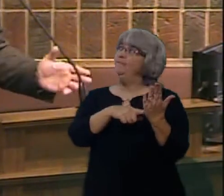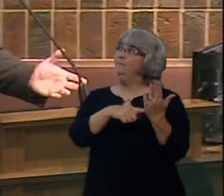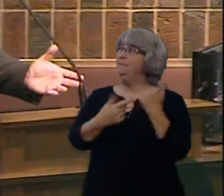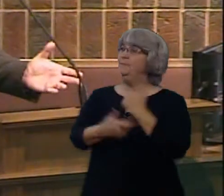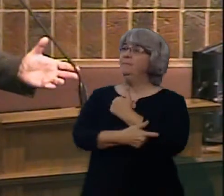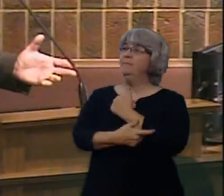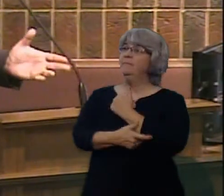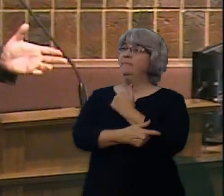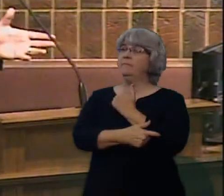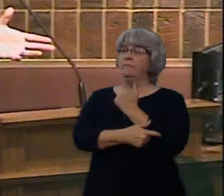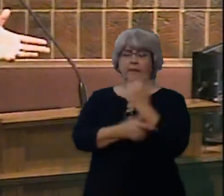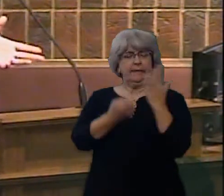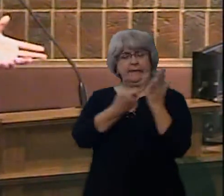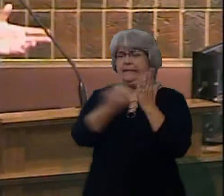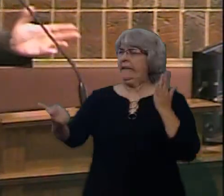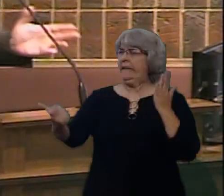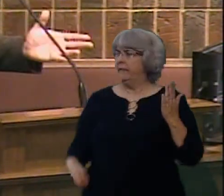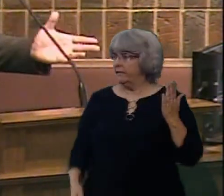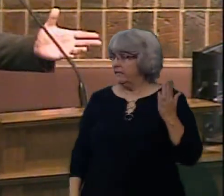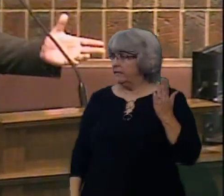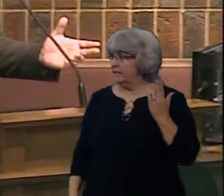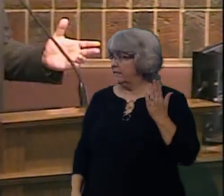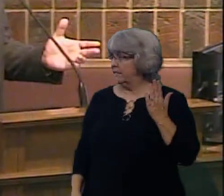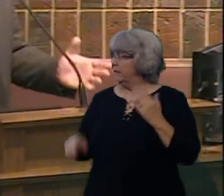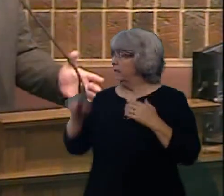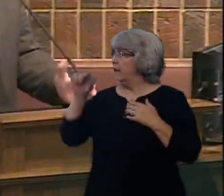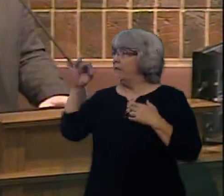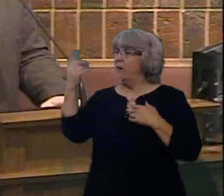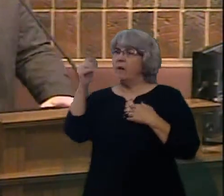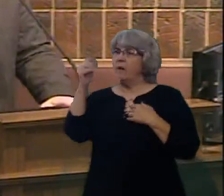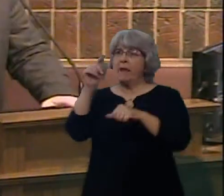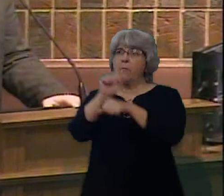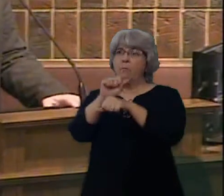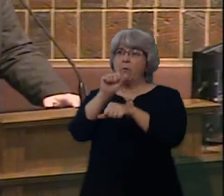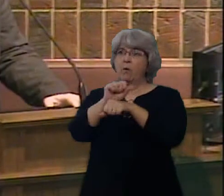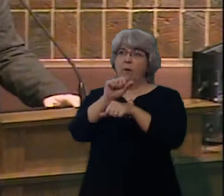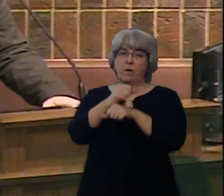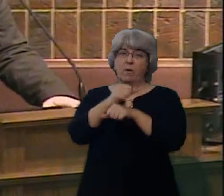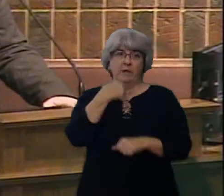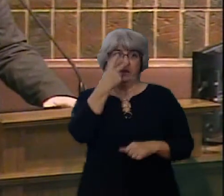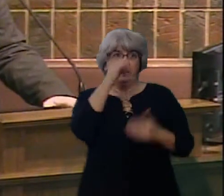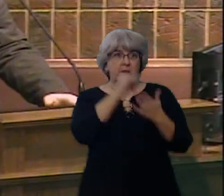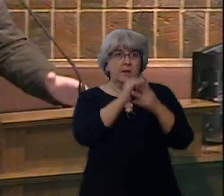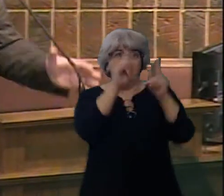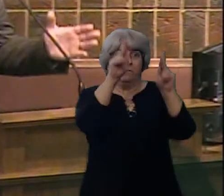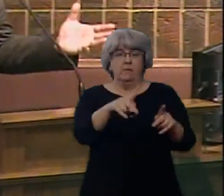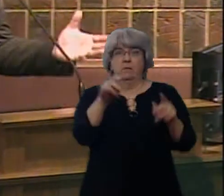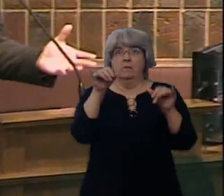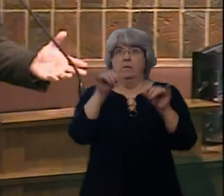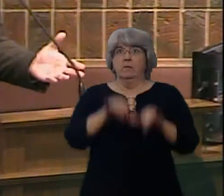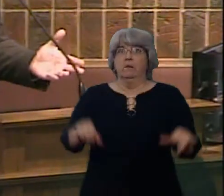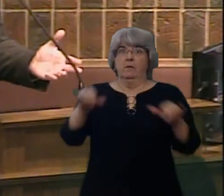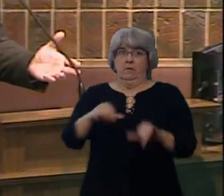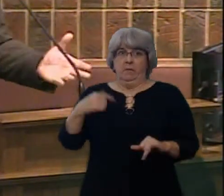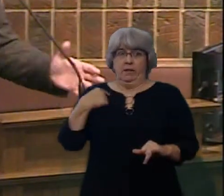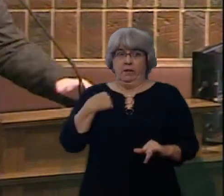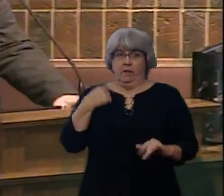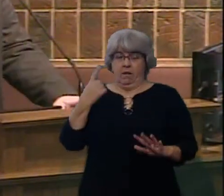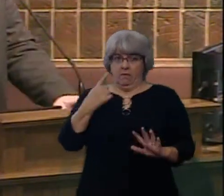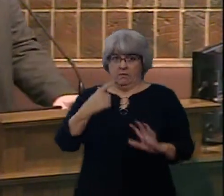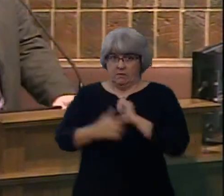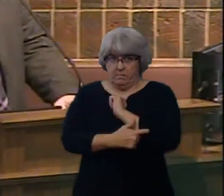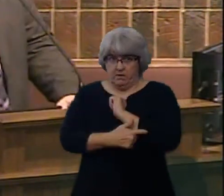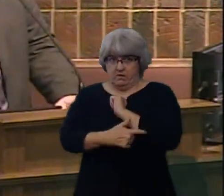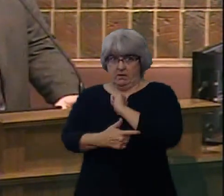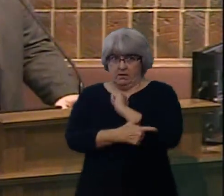there's something, a situation at work that causes you to stumble every time you see this person, try to avoid it. If not